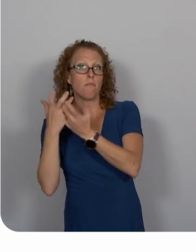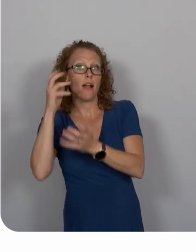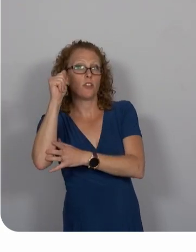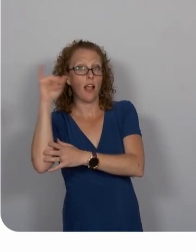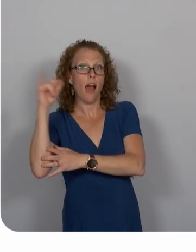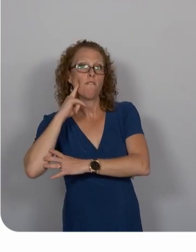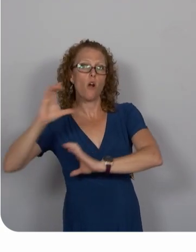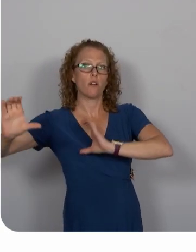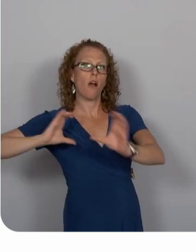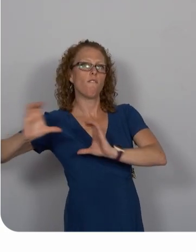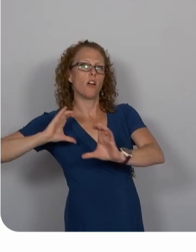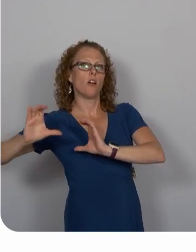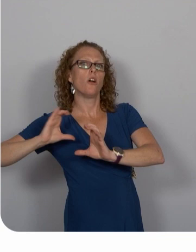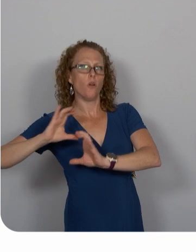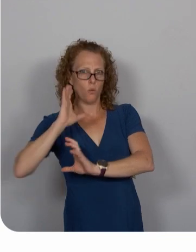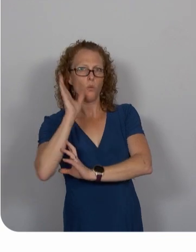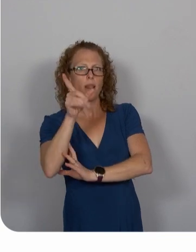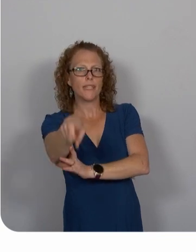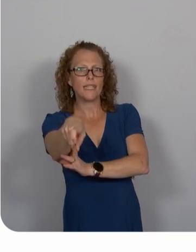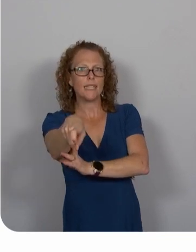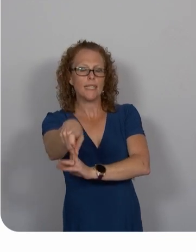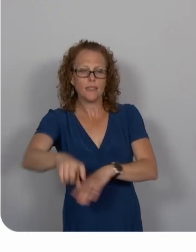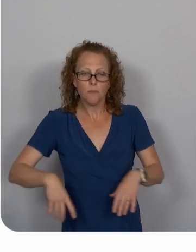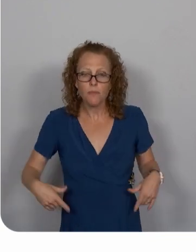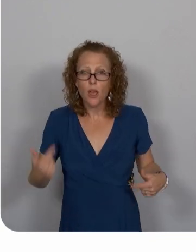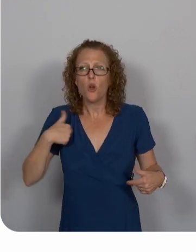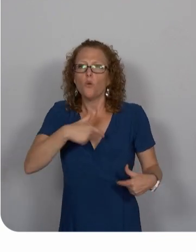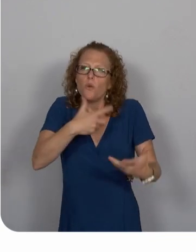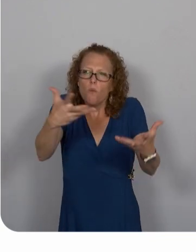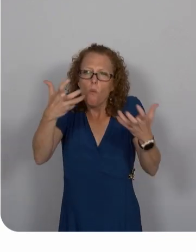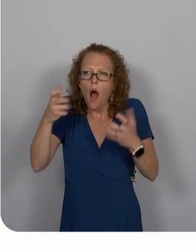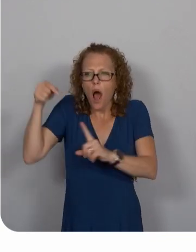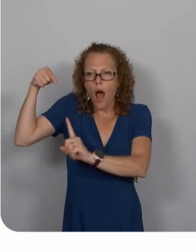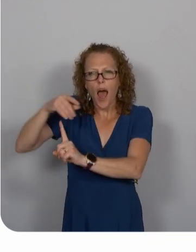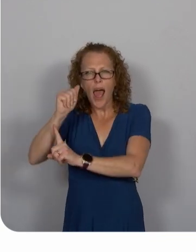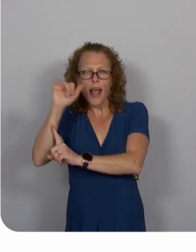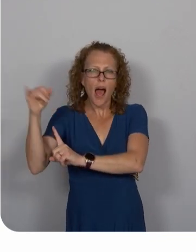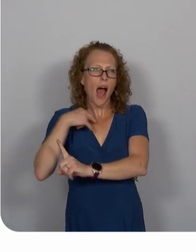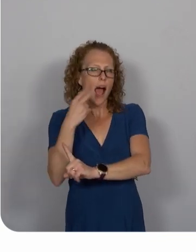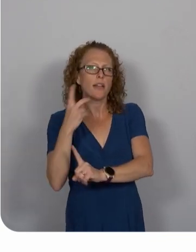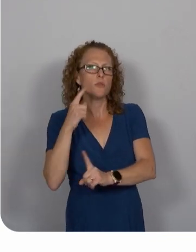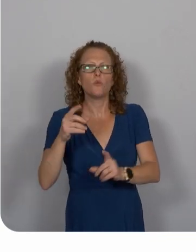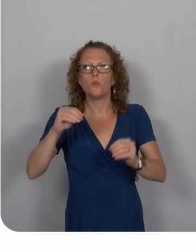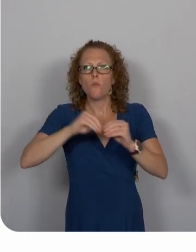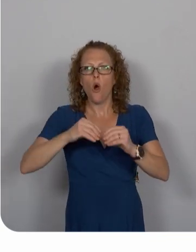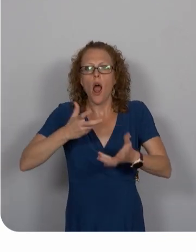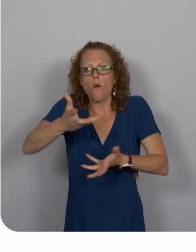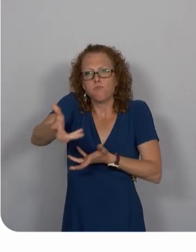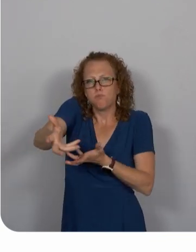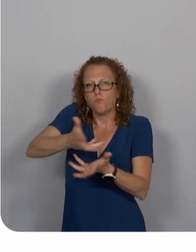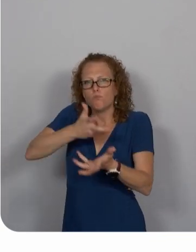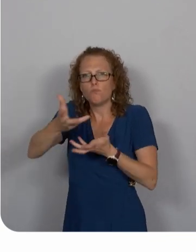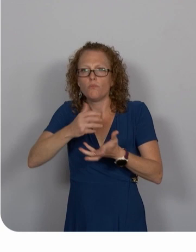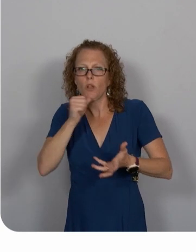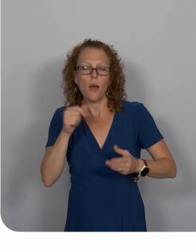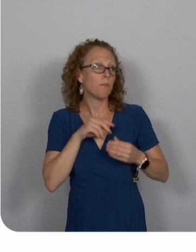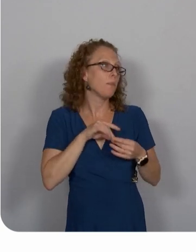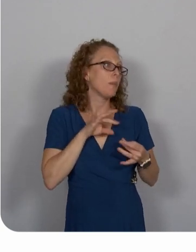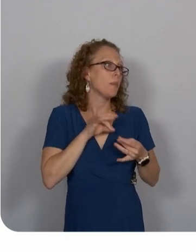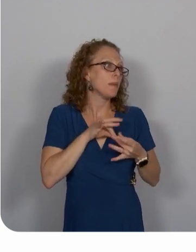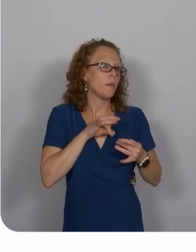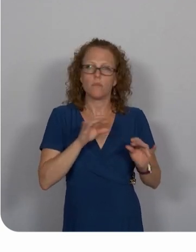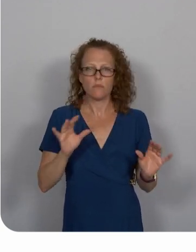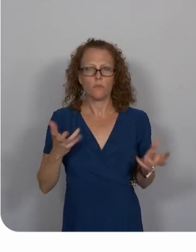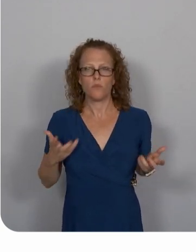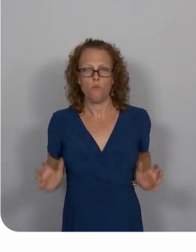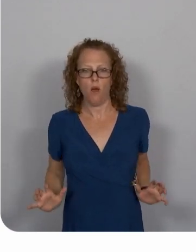our AIs to feel engaging and not robotic, so we took this into account when we were building on top of Llama 2 to